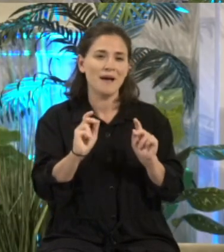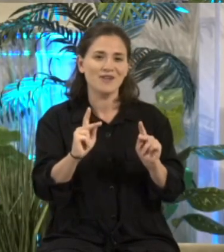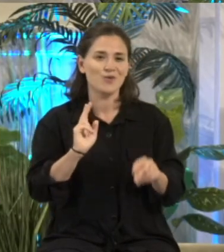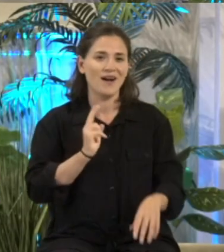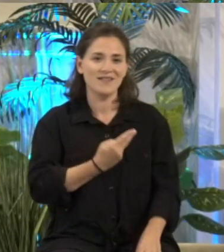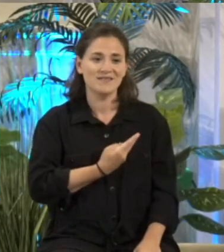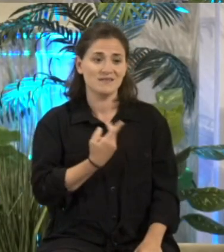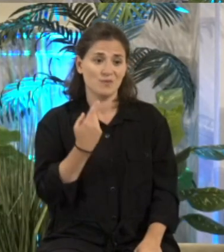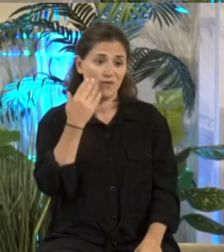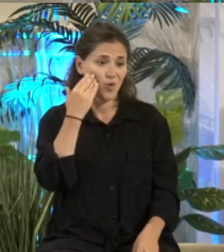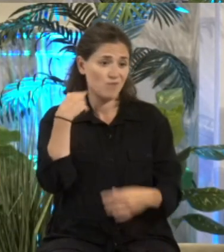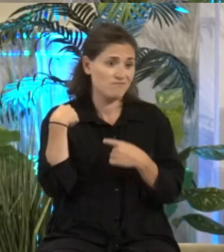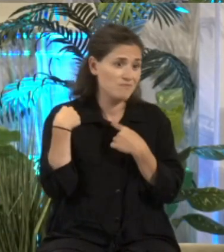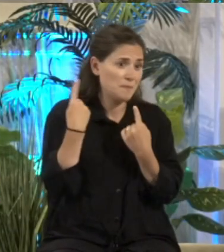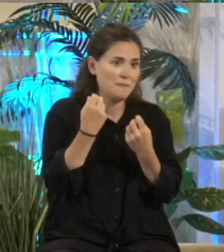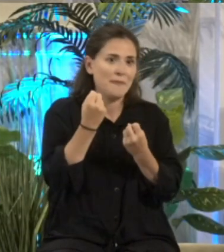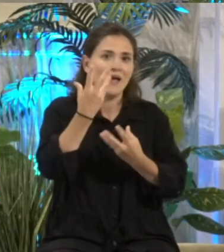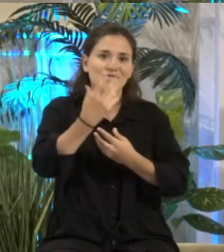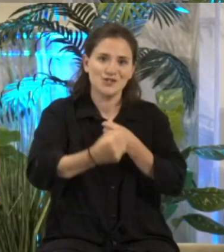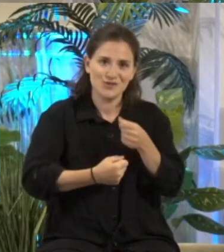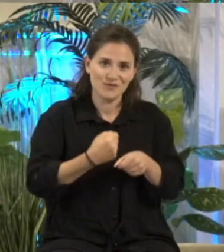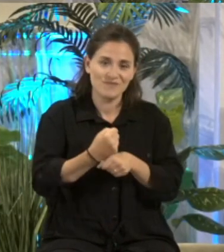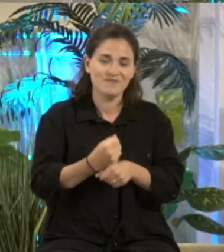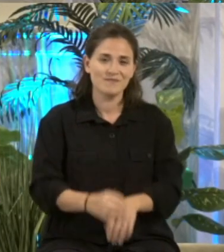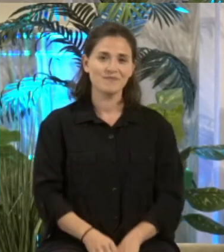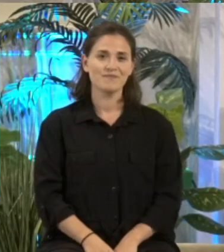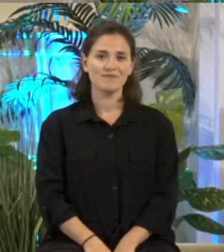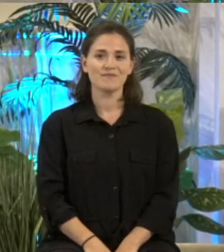over the years.